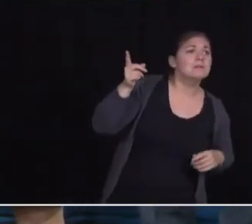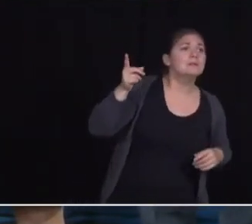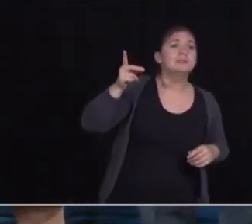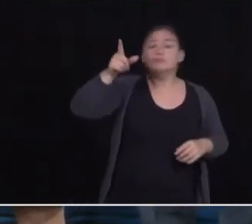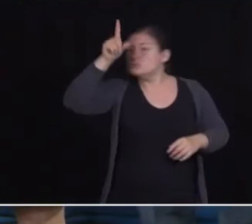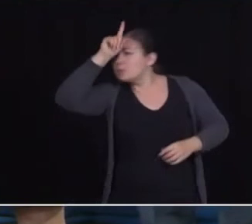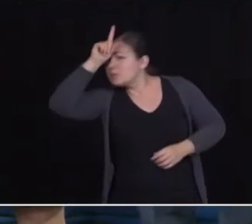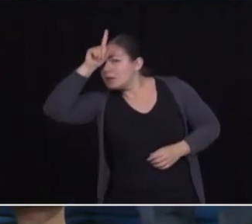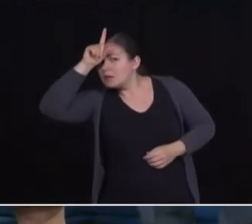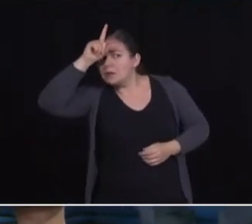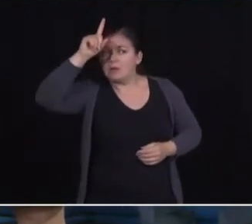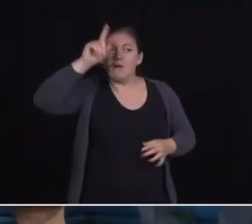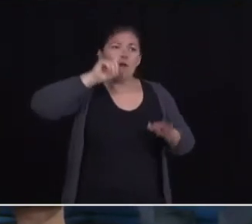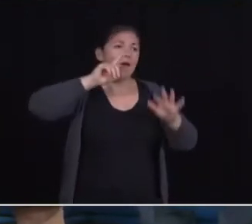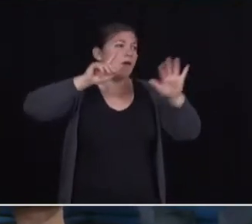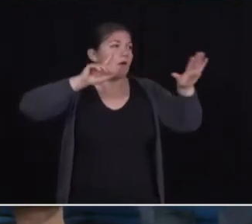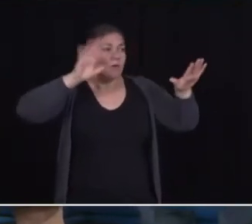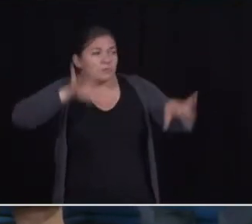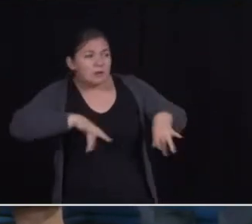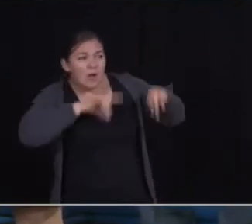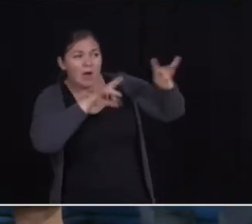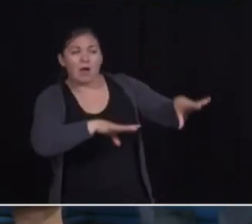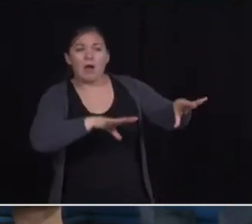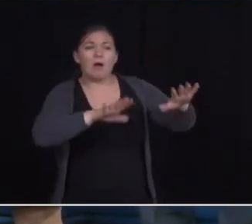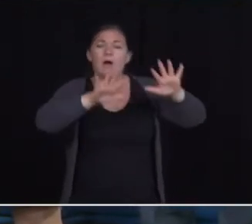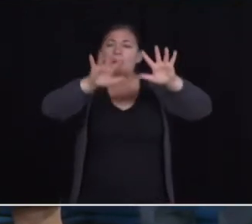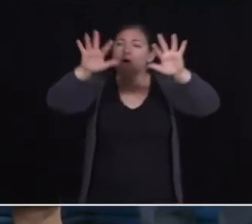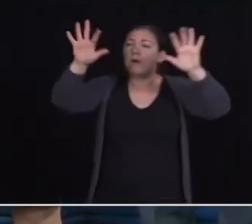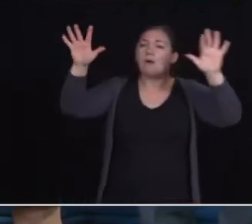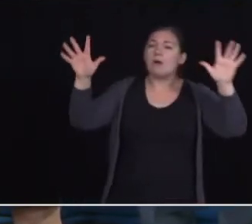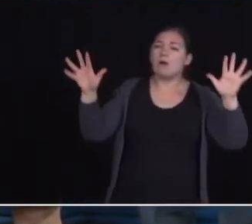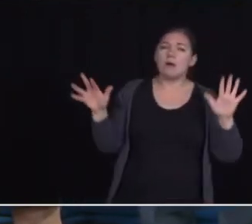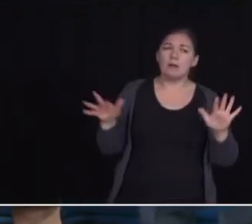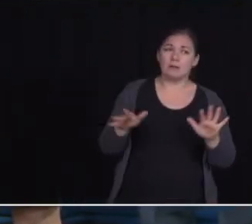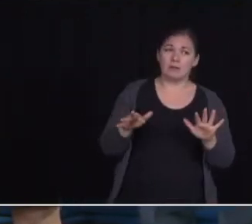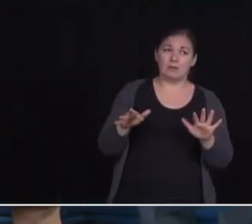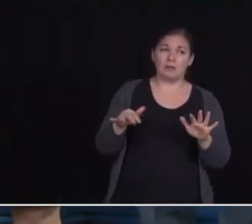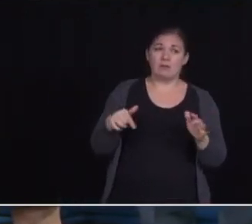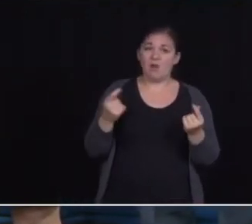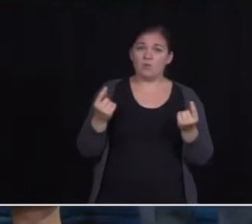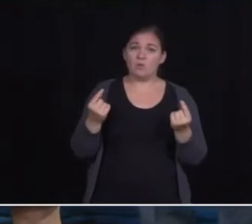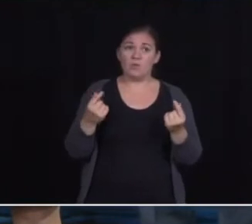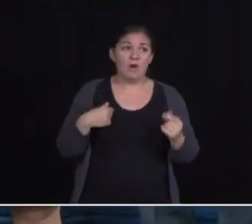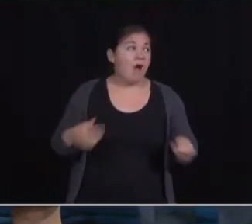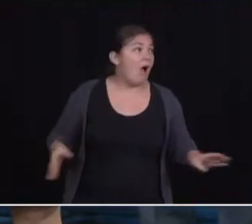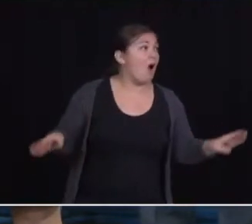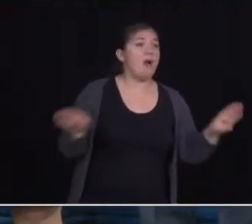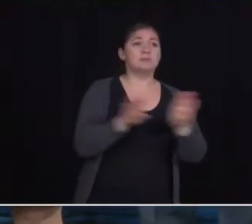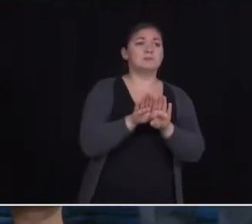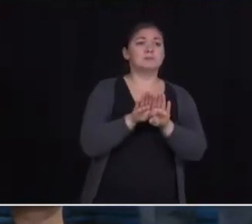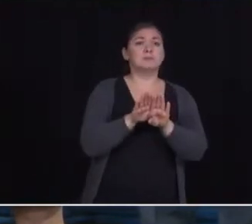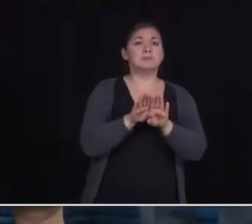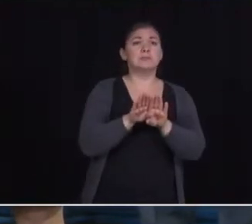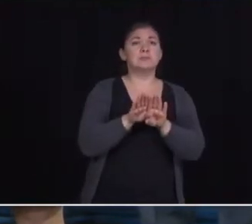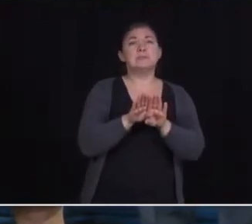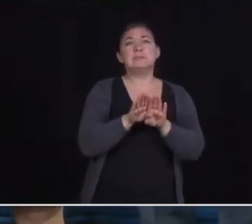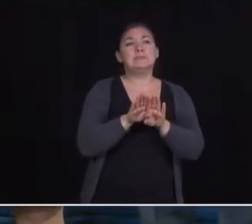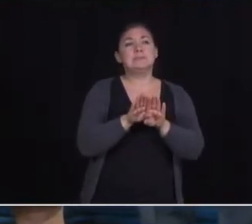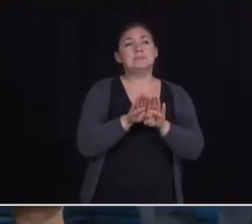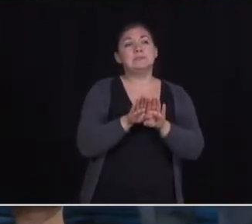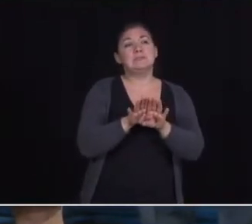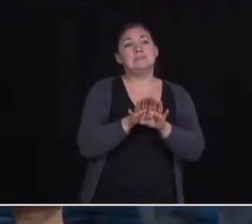Australia. They jumped ahead. They basically had to do a complete shutdown and go backwards again. And we don't, you know, we